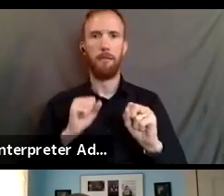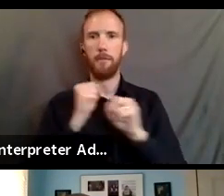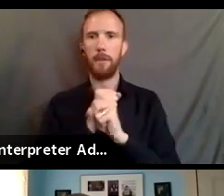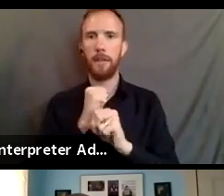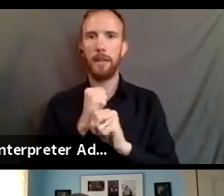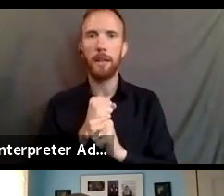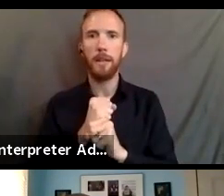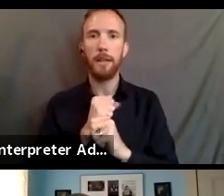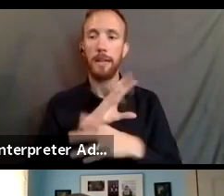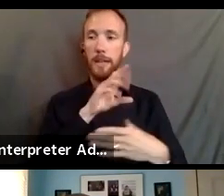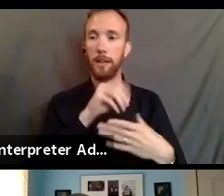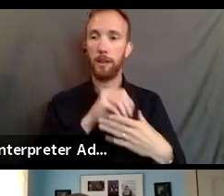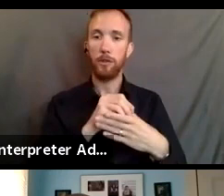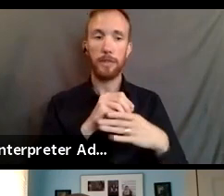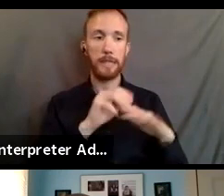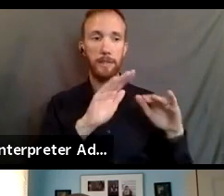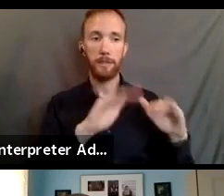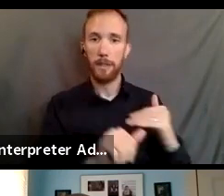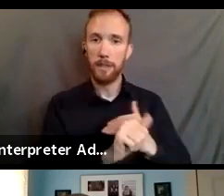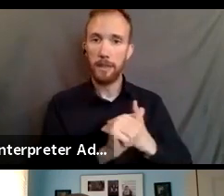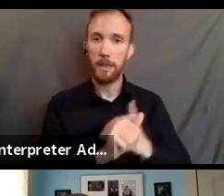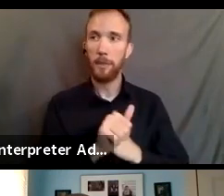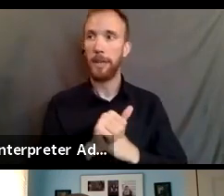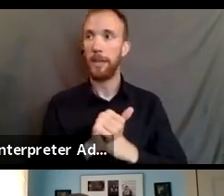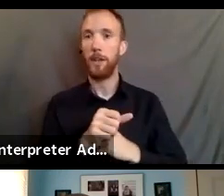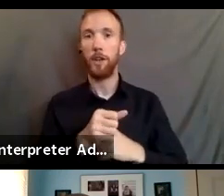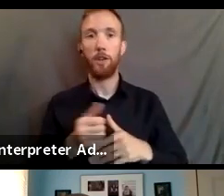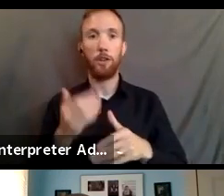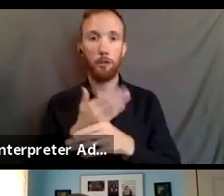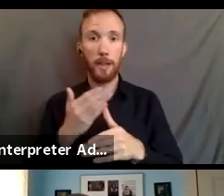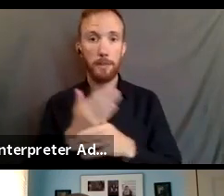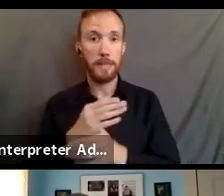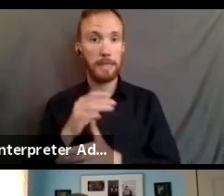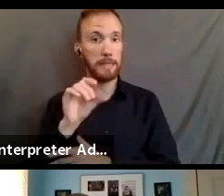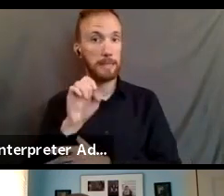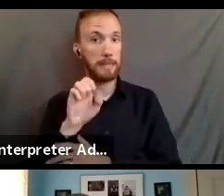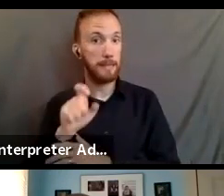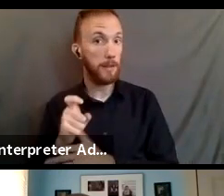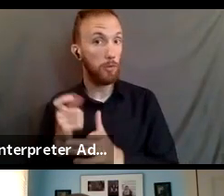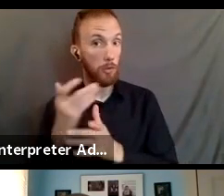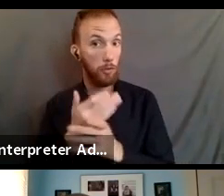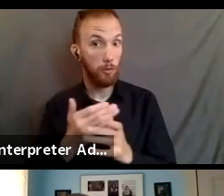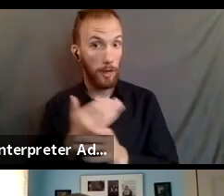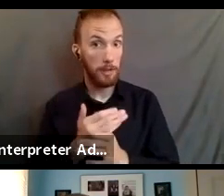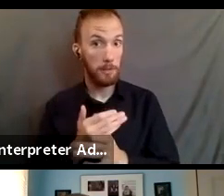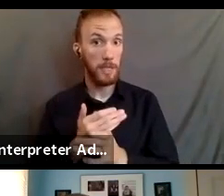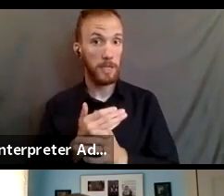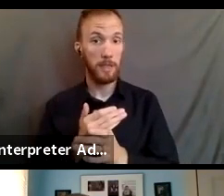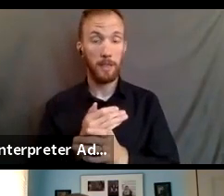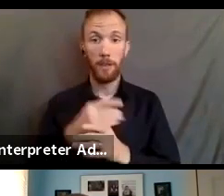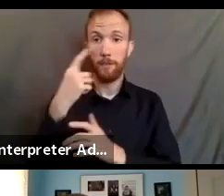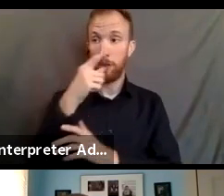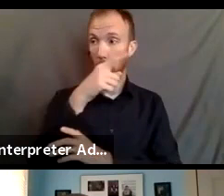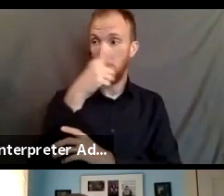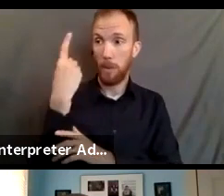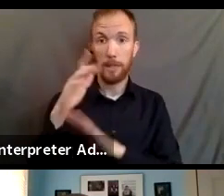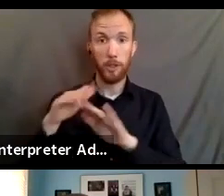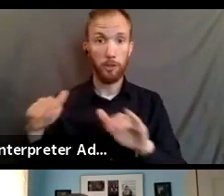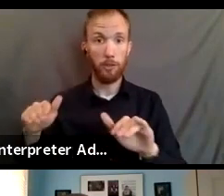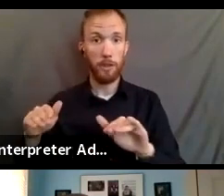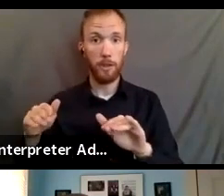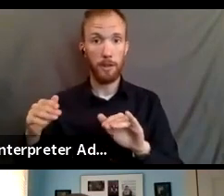child endangerment harassment including sexual harassment of black children and black children with